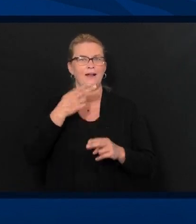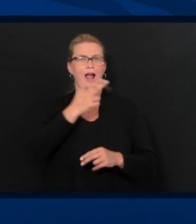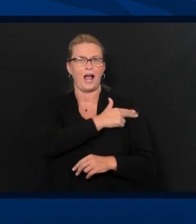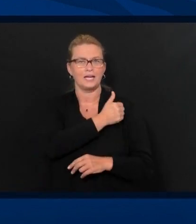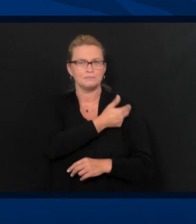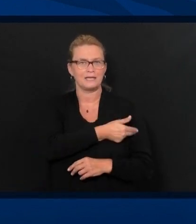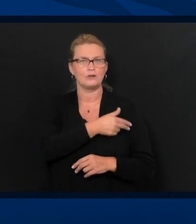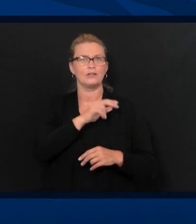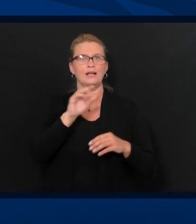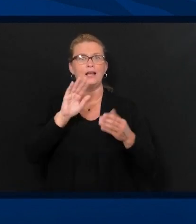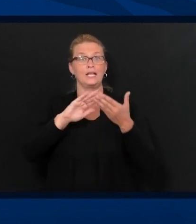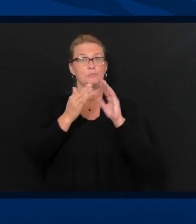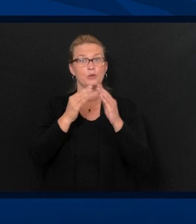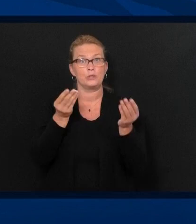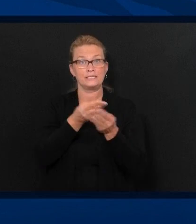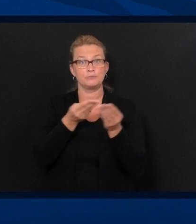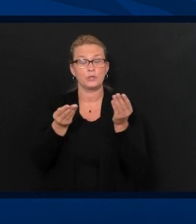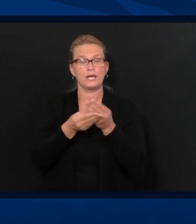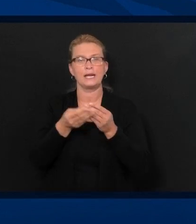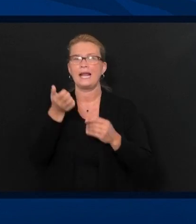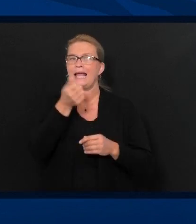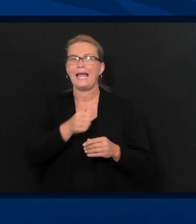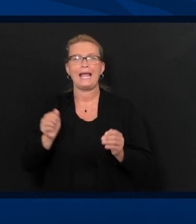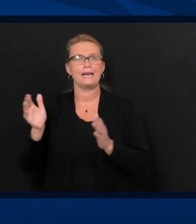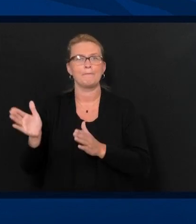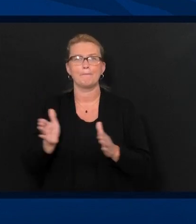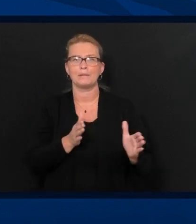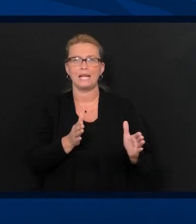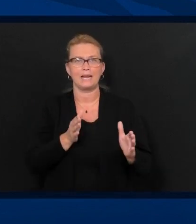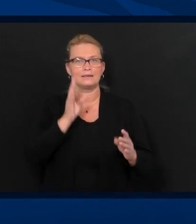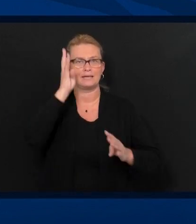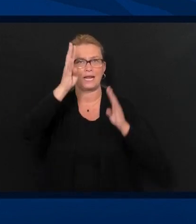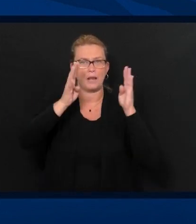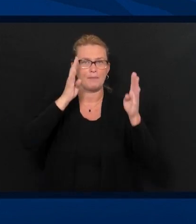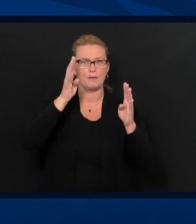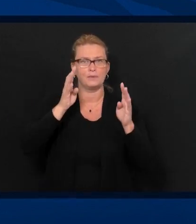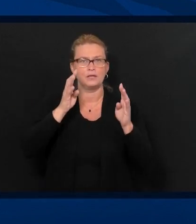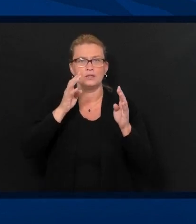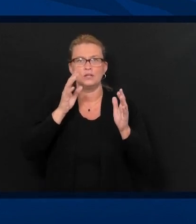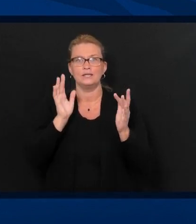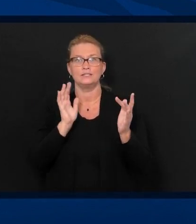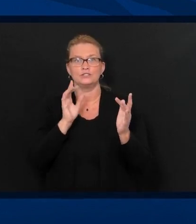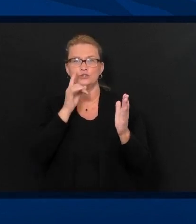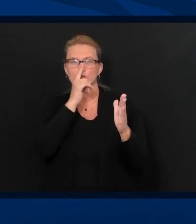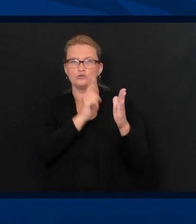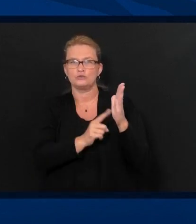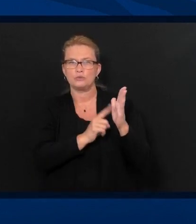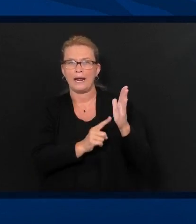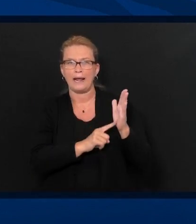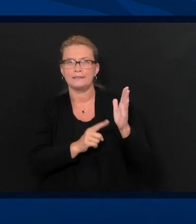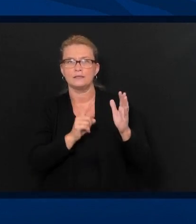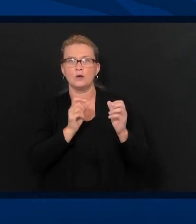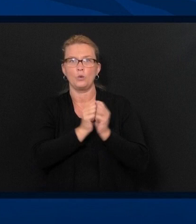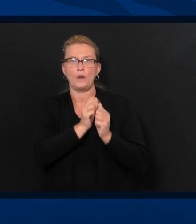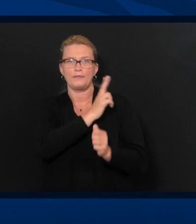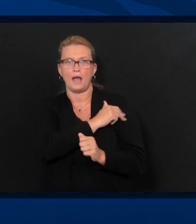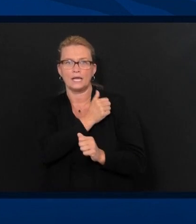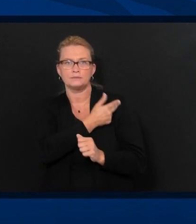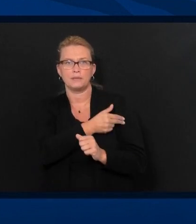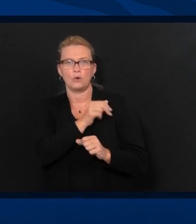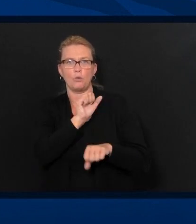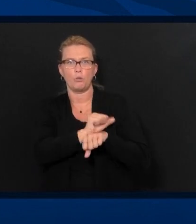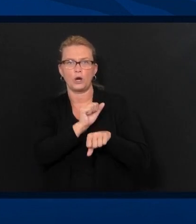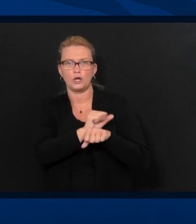community spread. Is there any plan to come up with a way to track those cases with hospital workers like we are